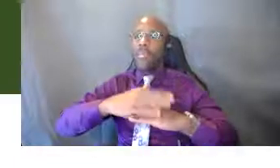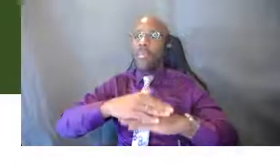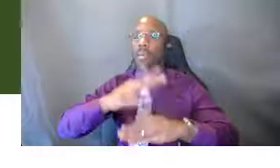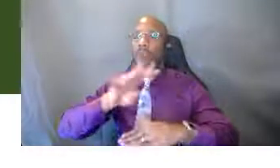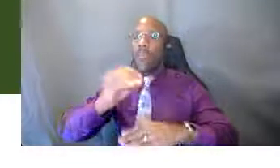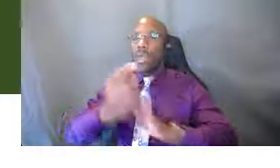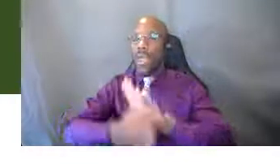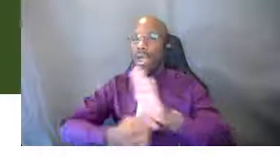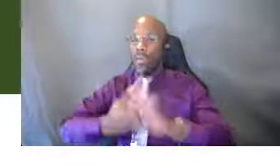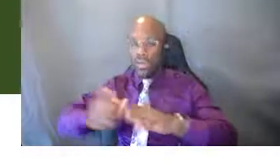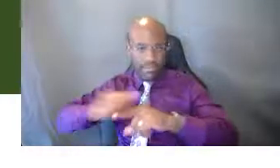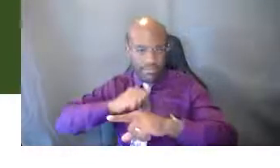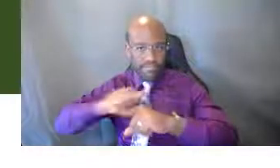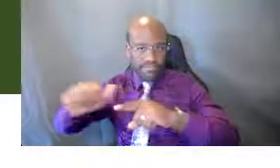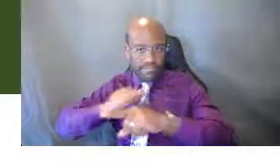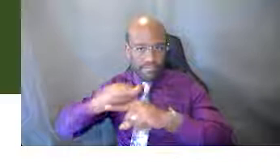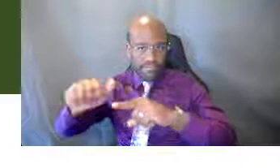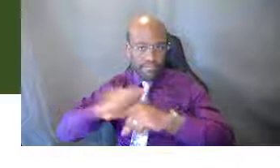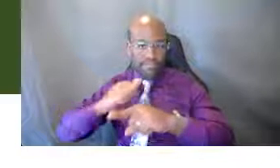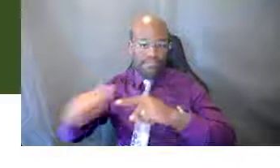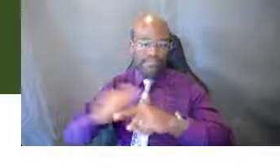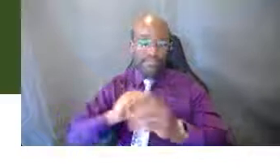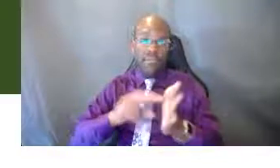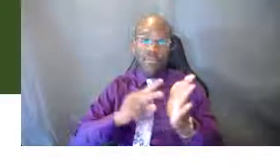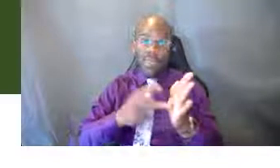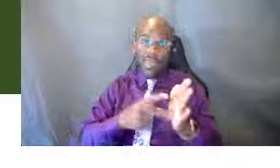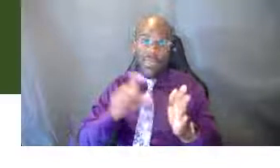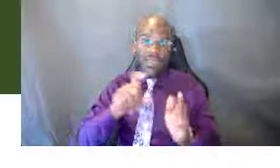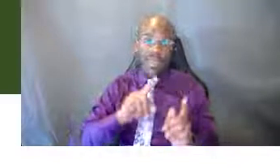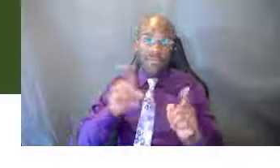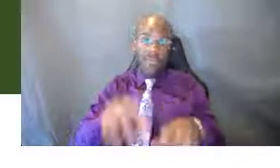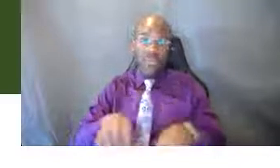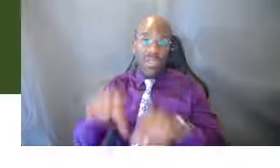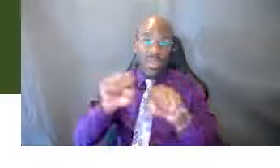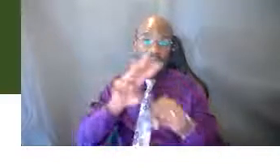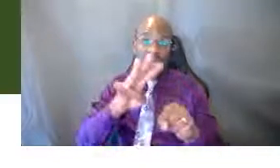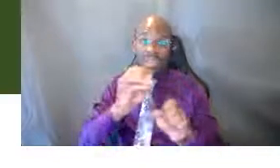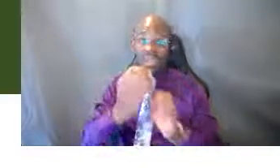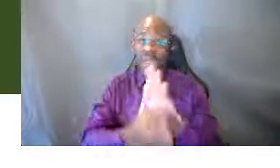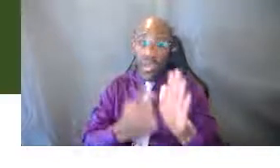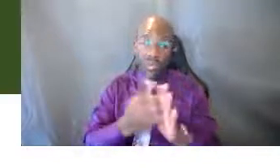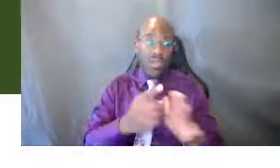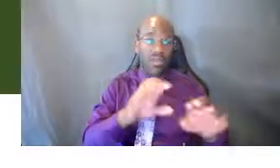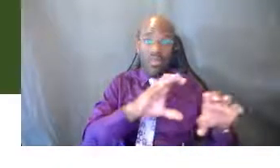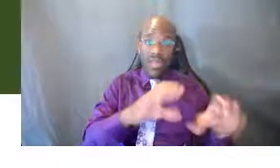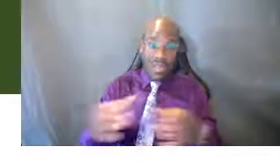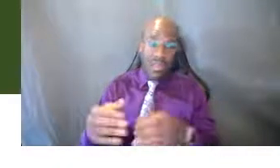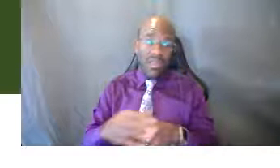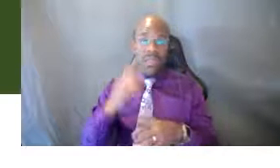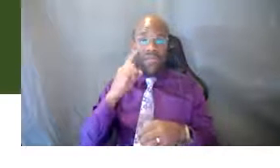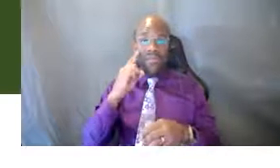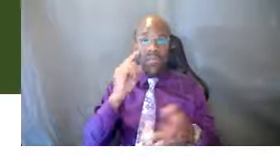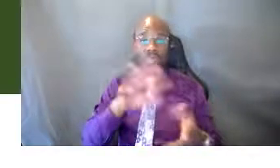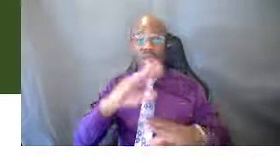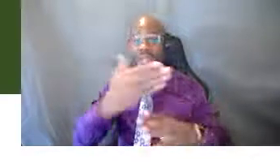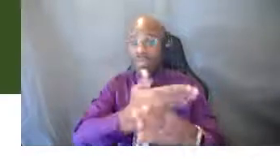And it's up to 40 hours of classes on crisis intervention, de-escalation, harm